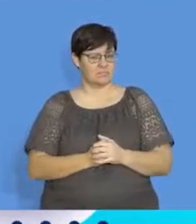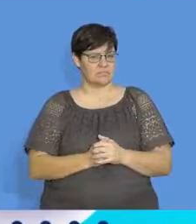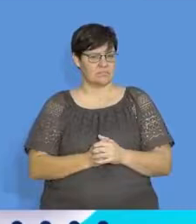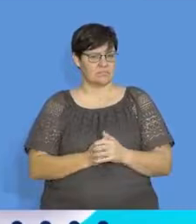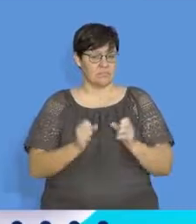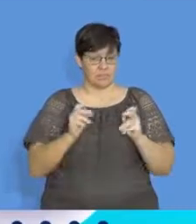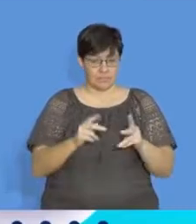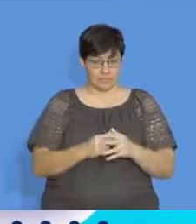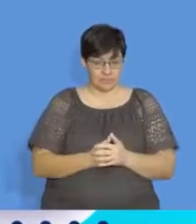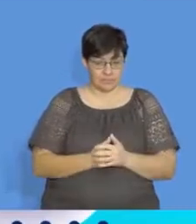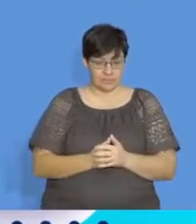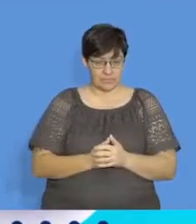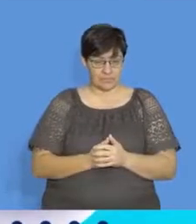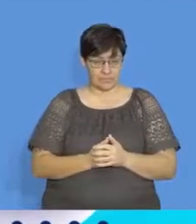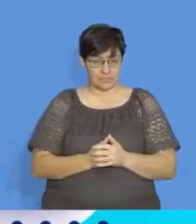Okay?